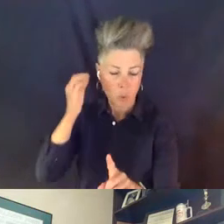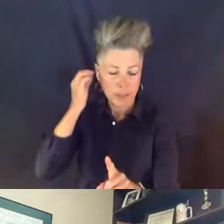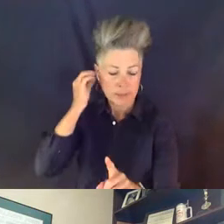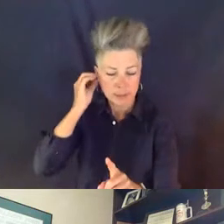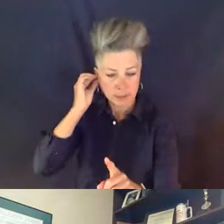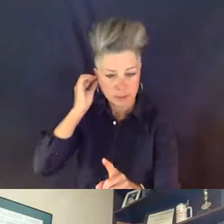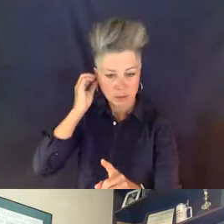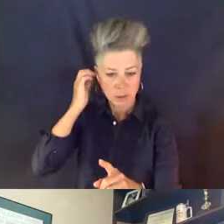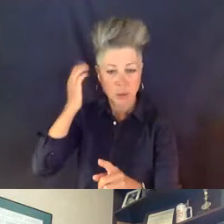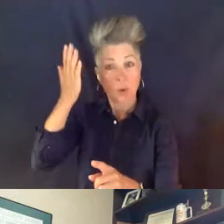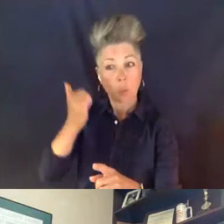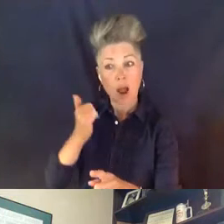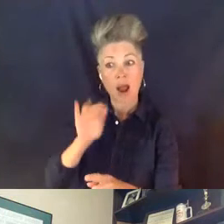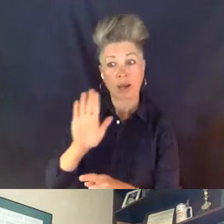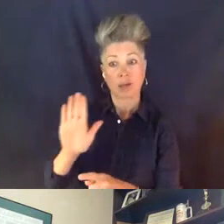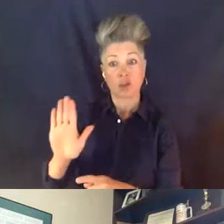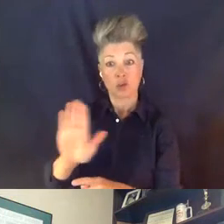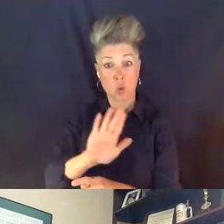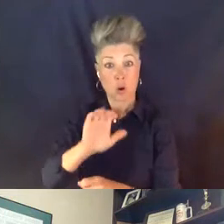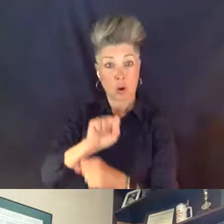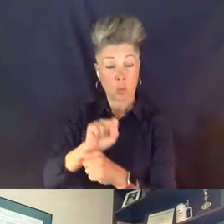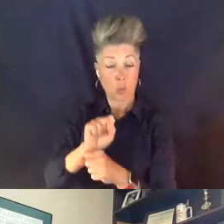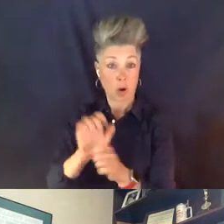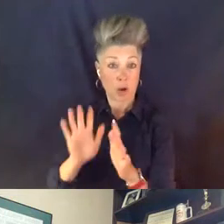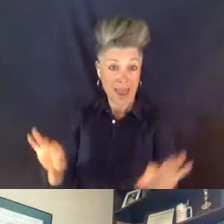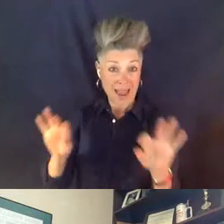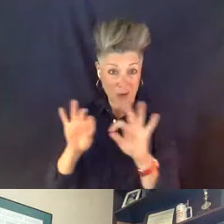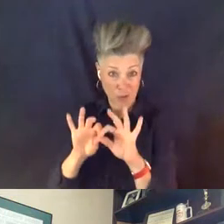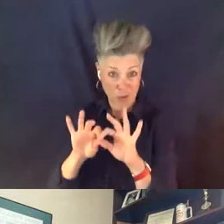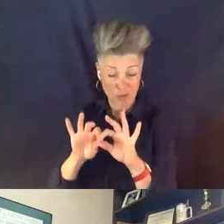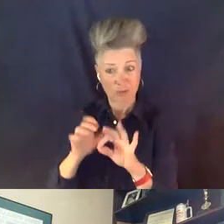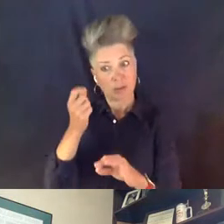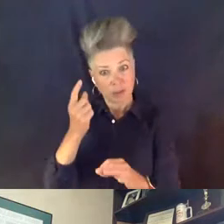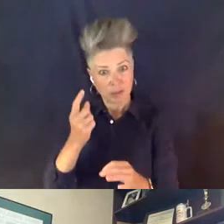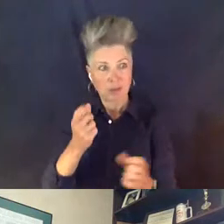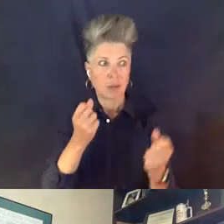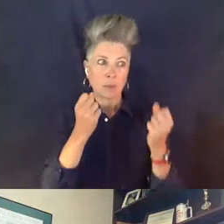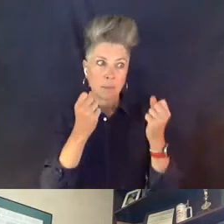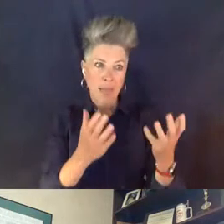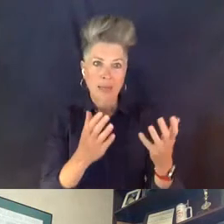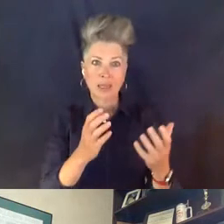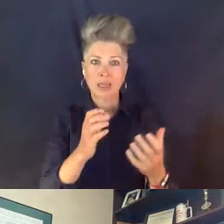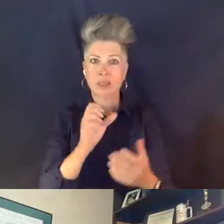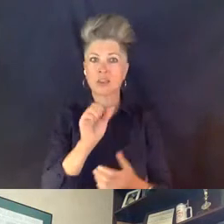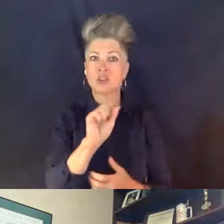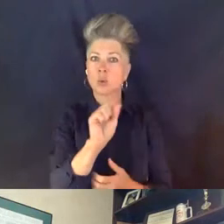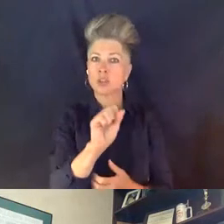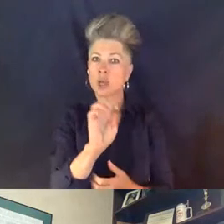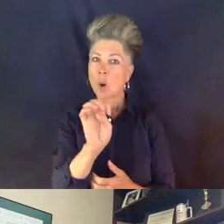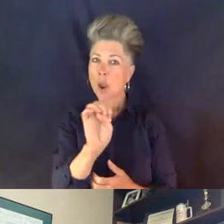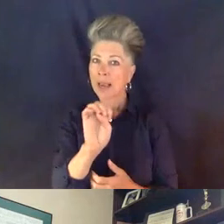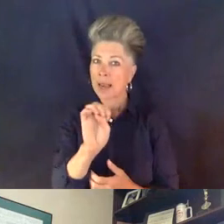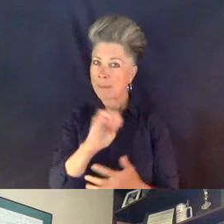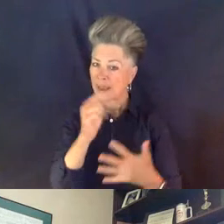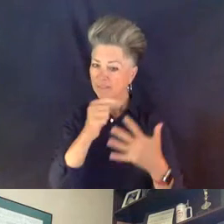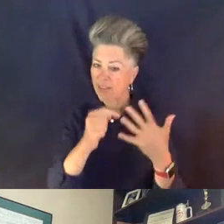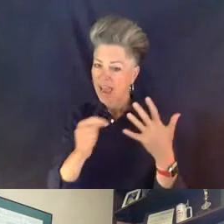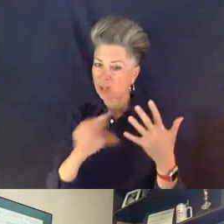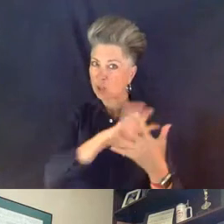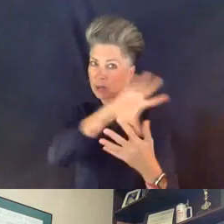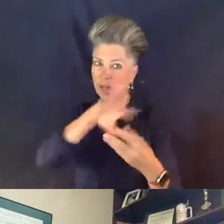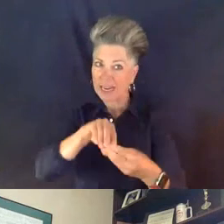Bike and Pedestrian Task Force matters and how it ties all those socioeconomic factors together, by choosing one